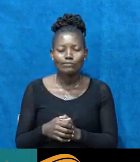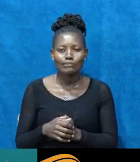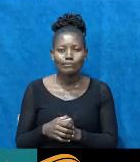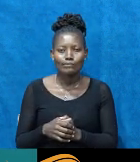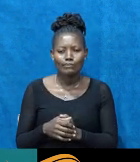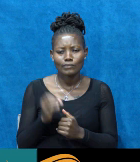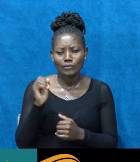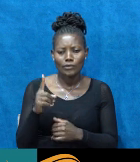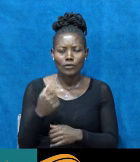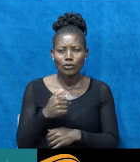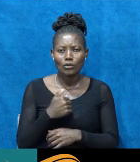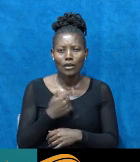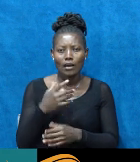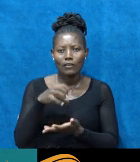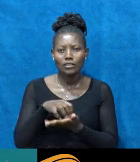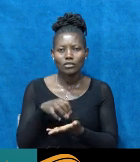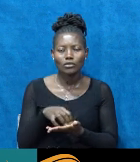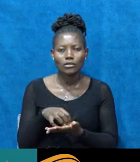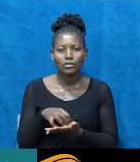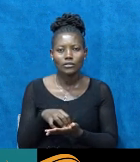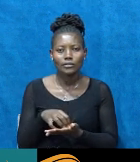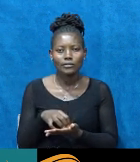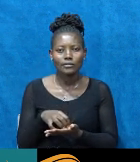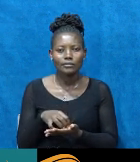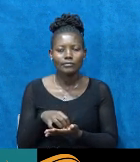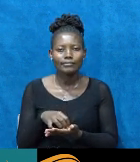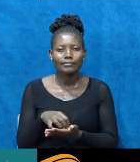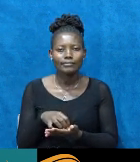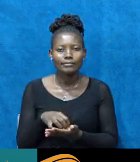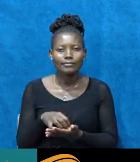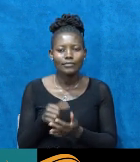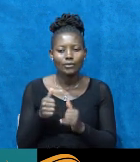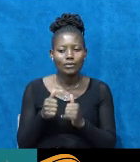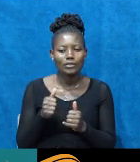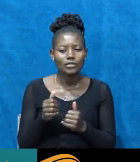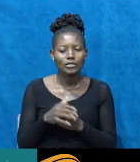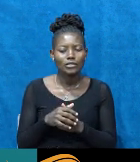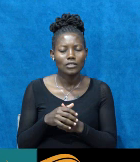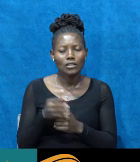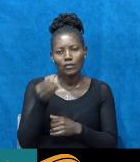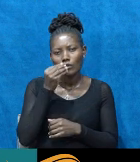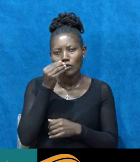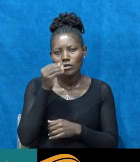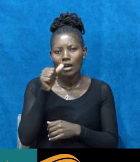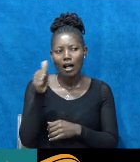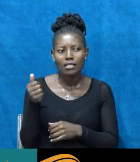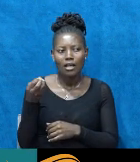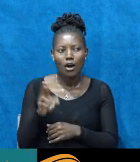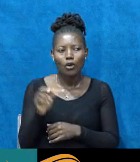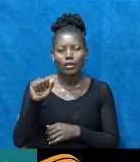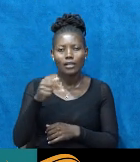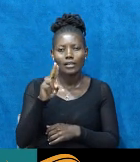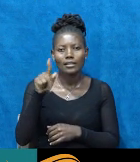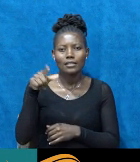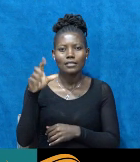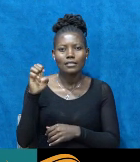situation whereby the nutrients, some of the nutrients maybe, or some of the supplements might dehydrate